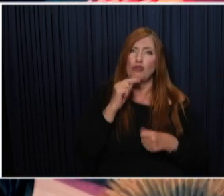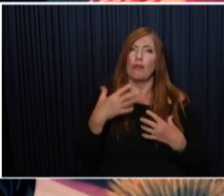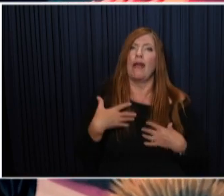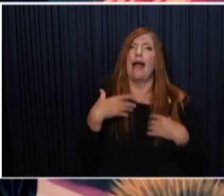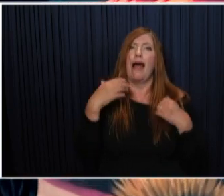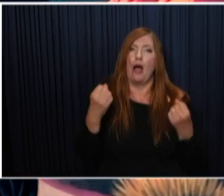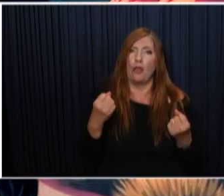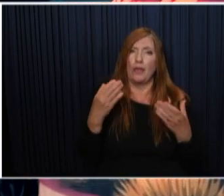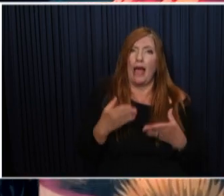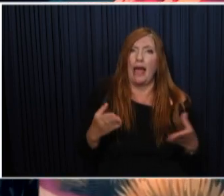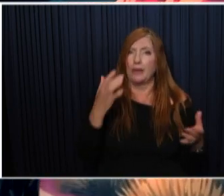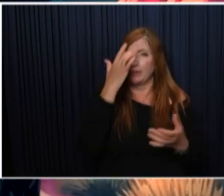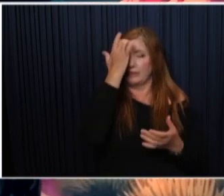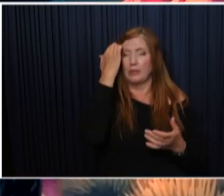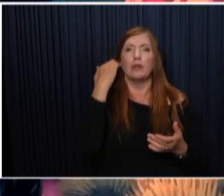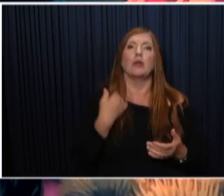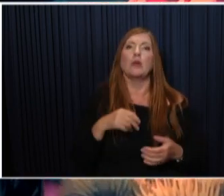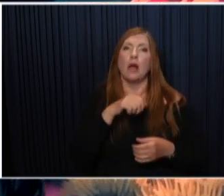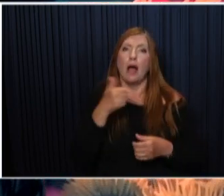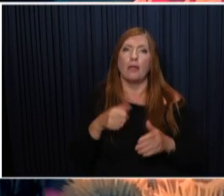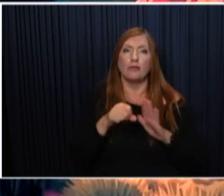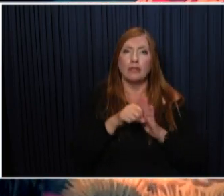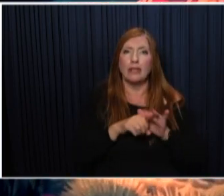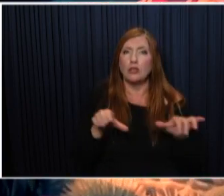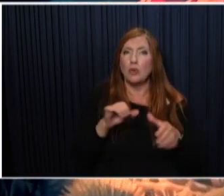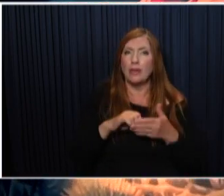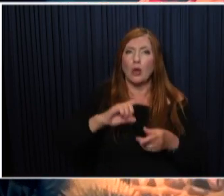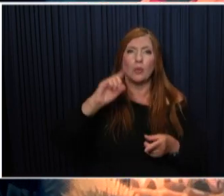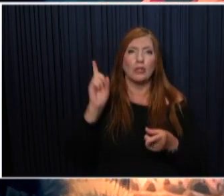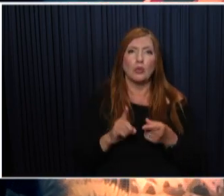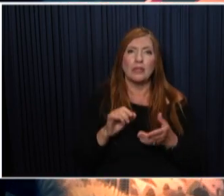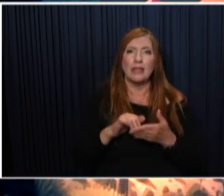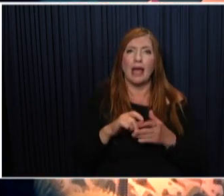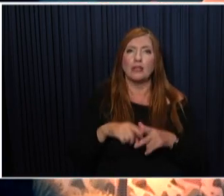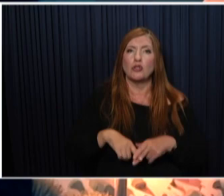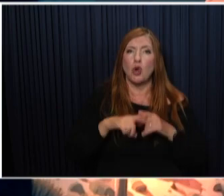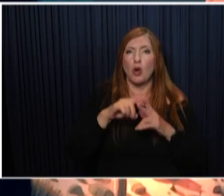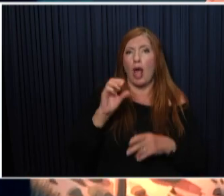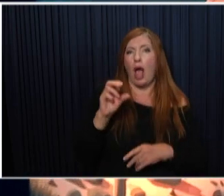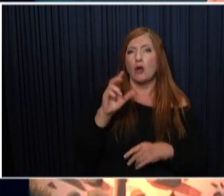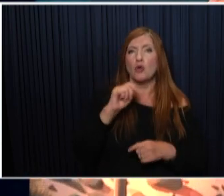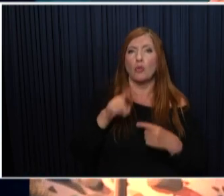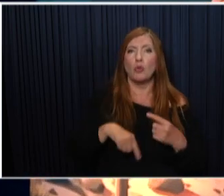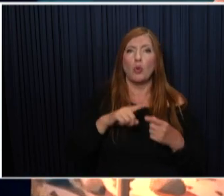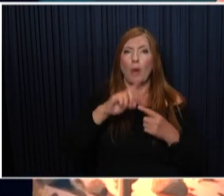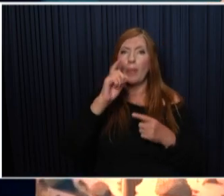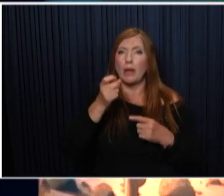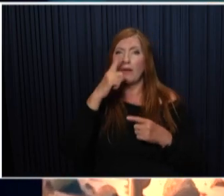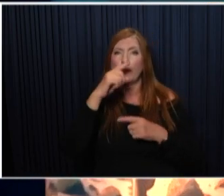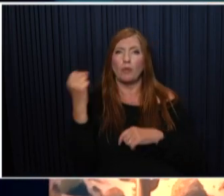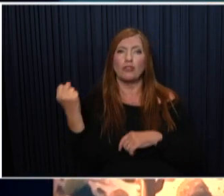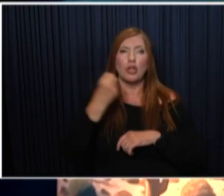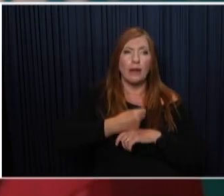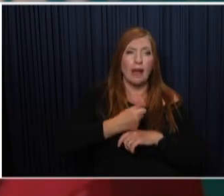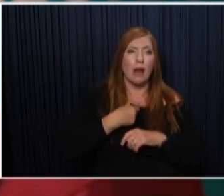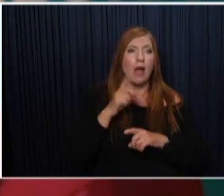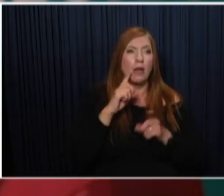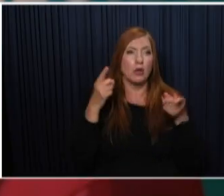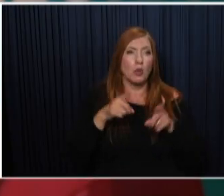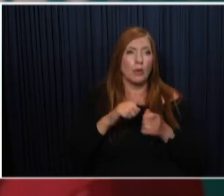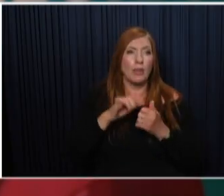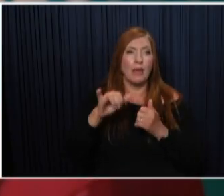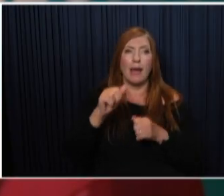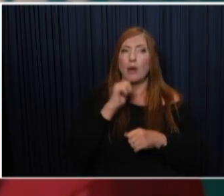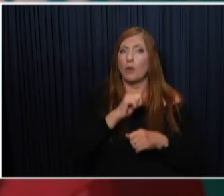Other states are doing that now. They're reducing that, and that started in October when the government was shut down. I agree with that. Arizona